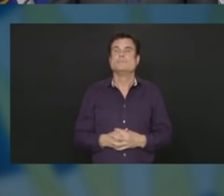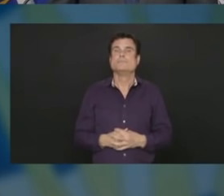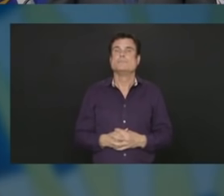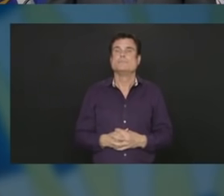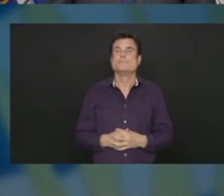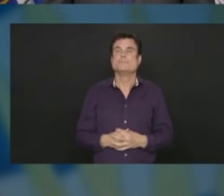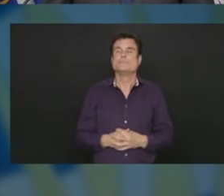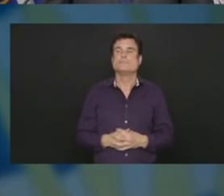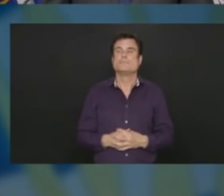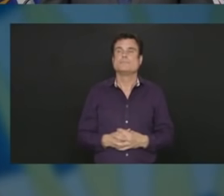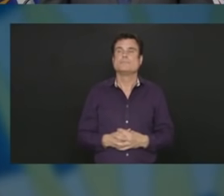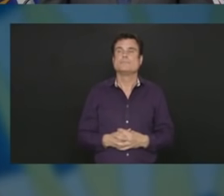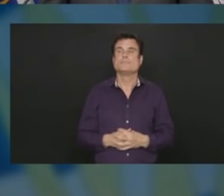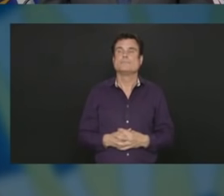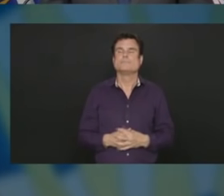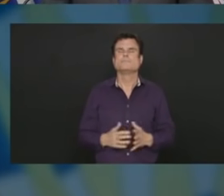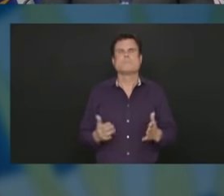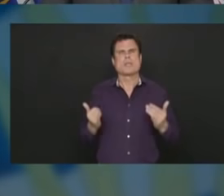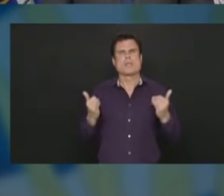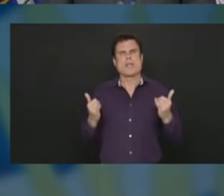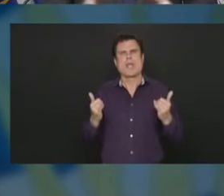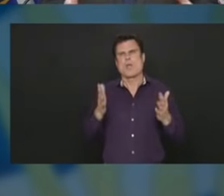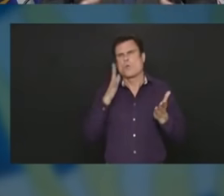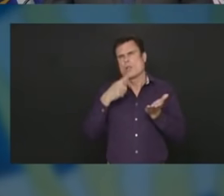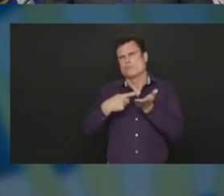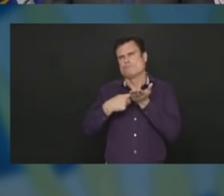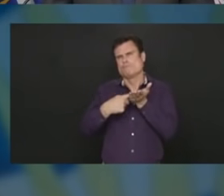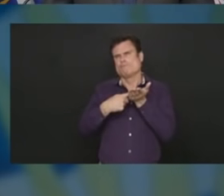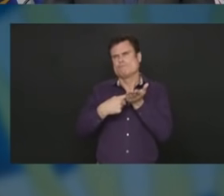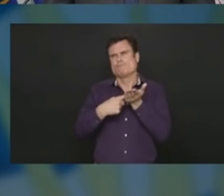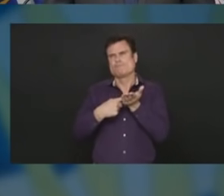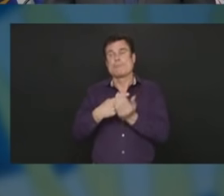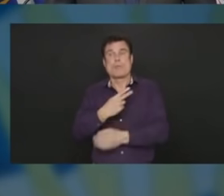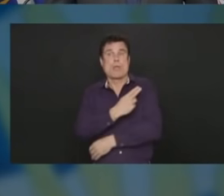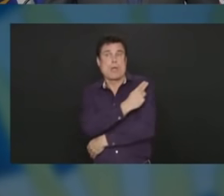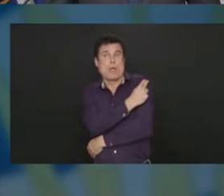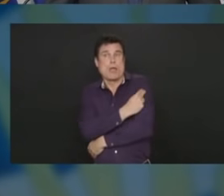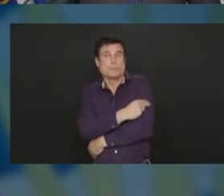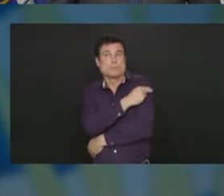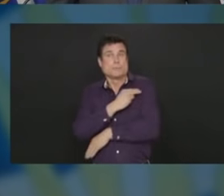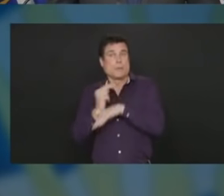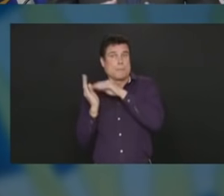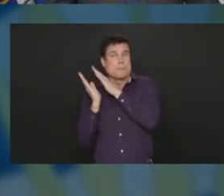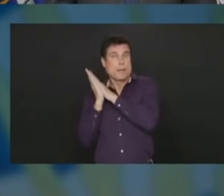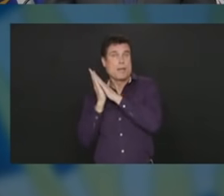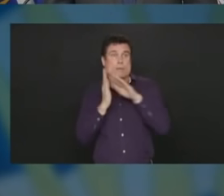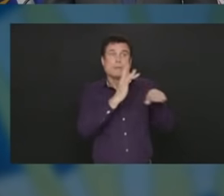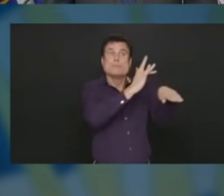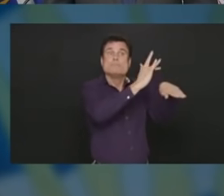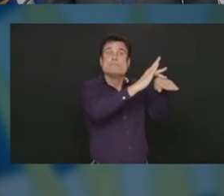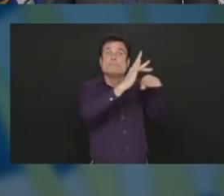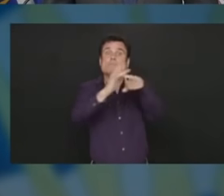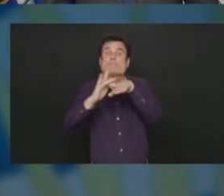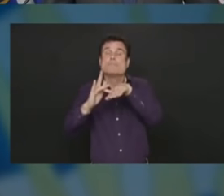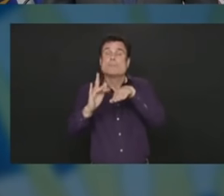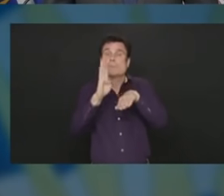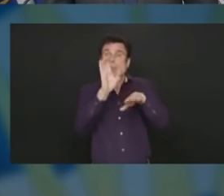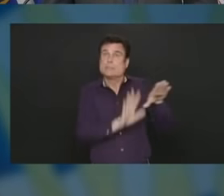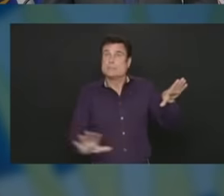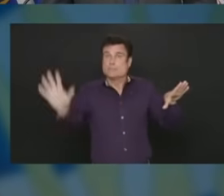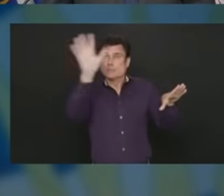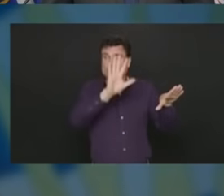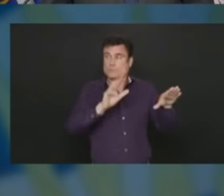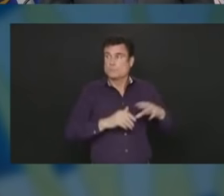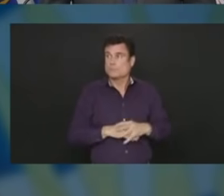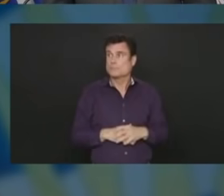see it up here now. We have reduced some of our surge capacity since the last time we updated you, from